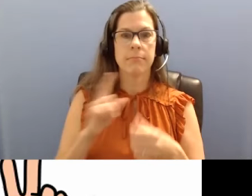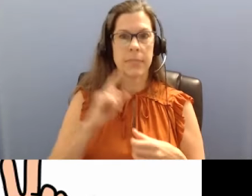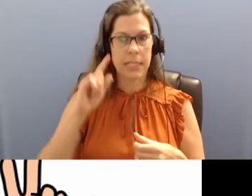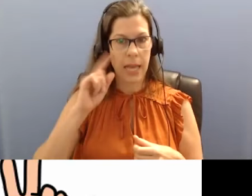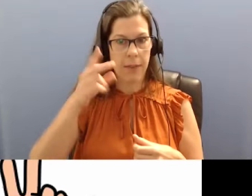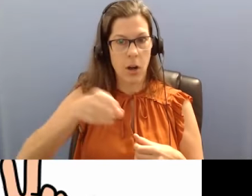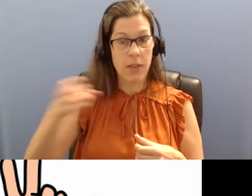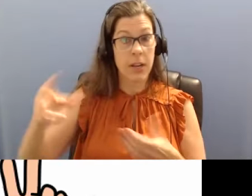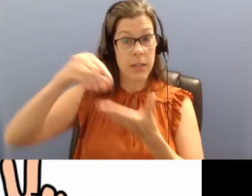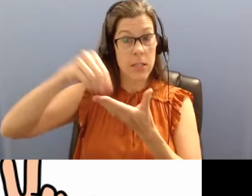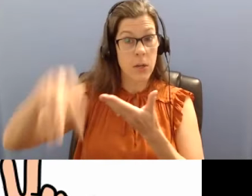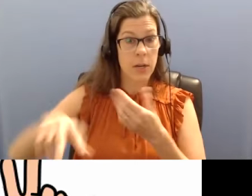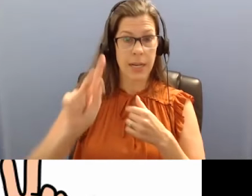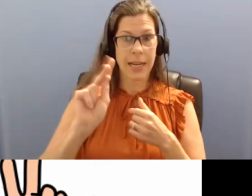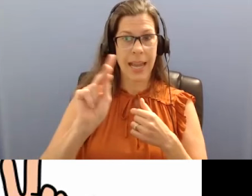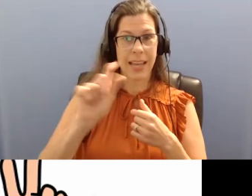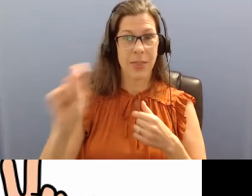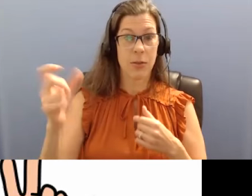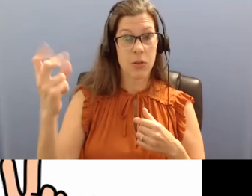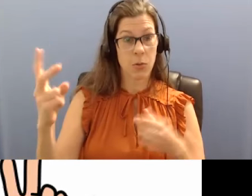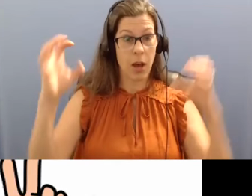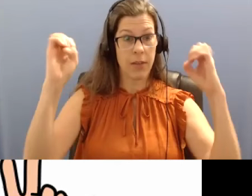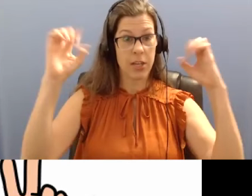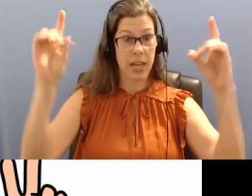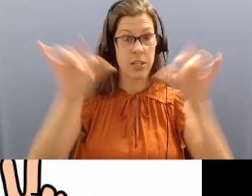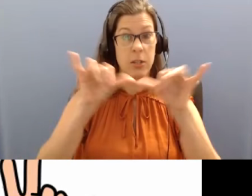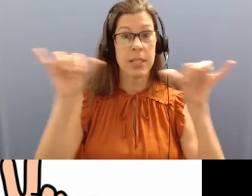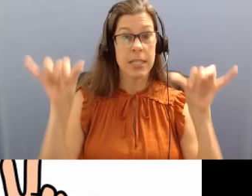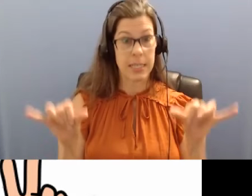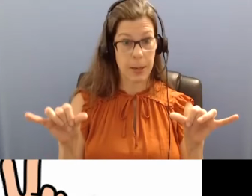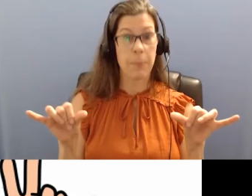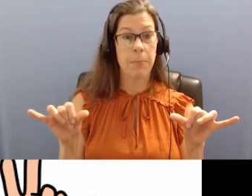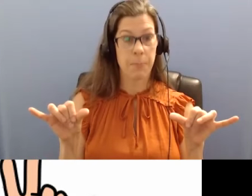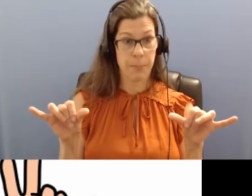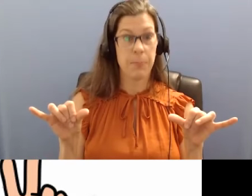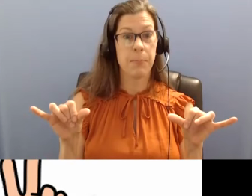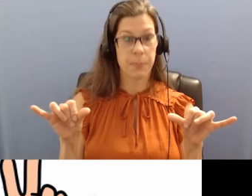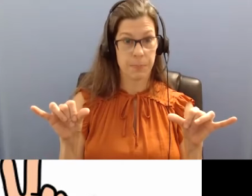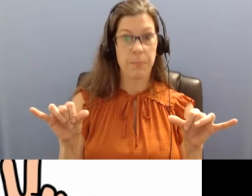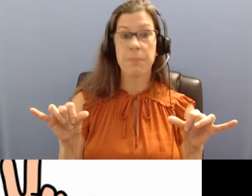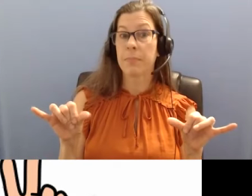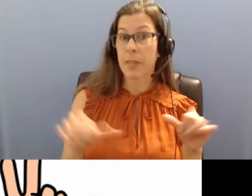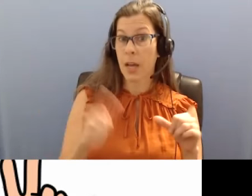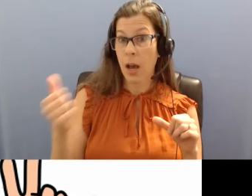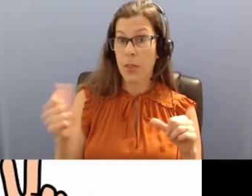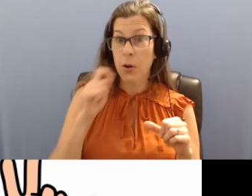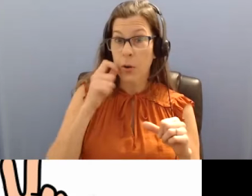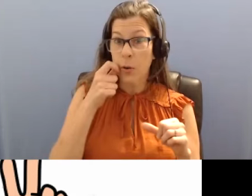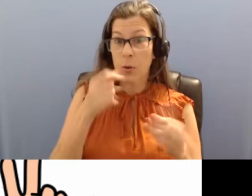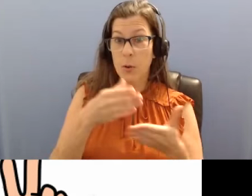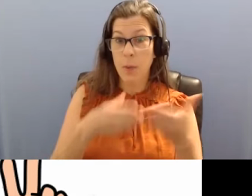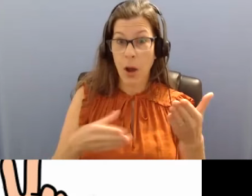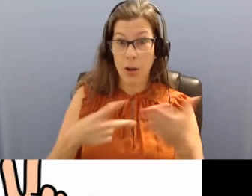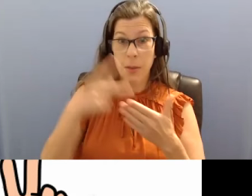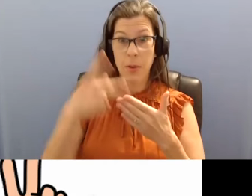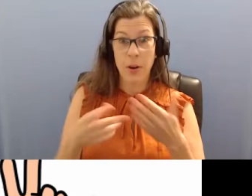hearing students in the K through 12 educational system. And then the other really cool thing that this